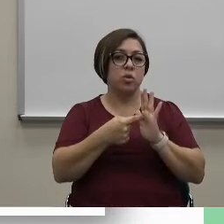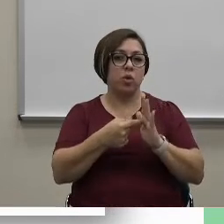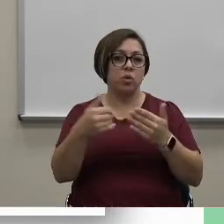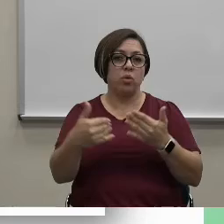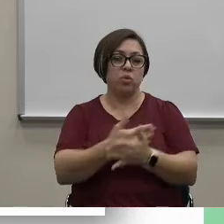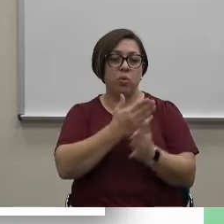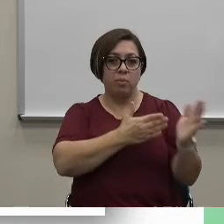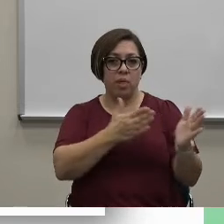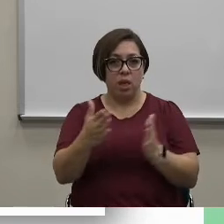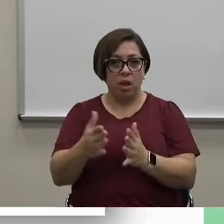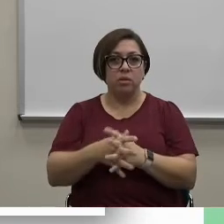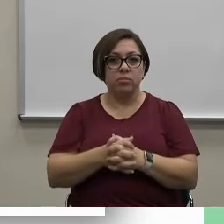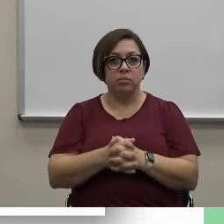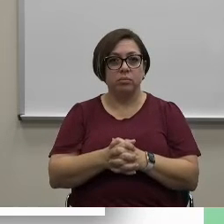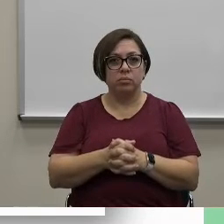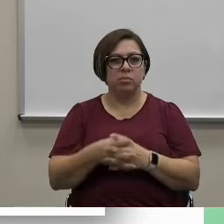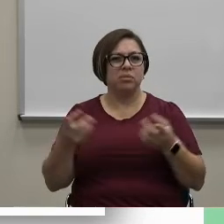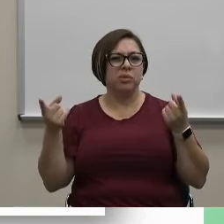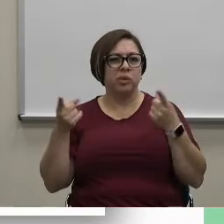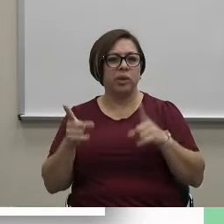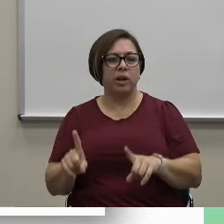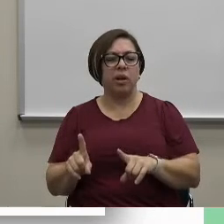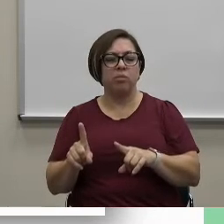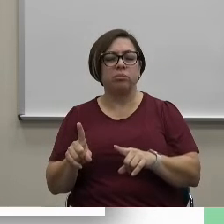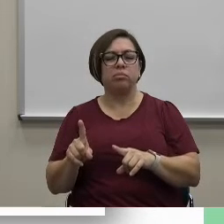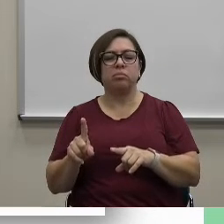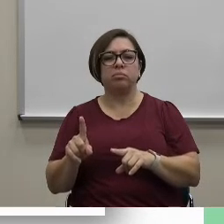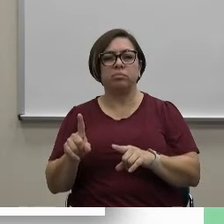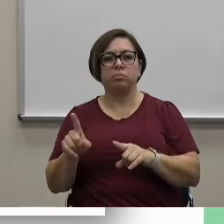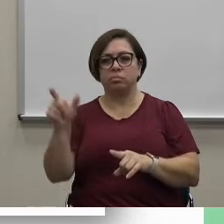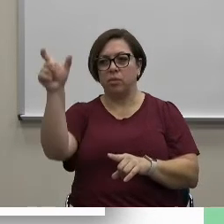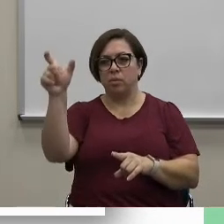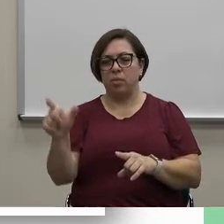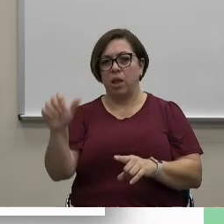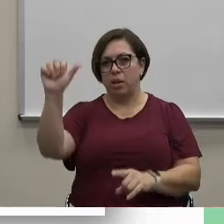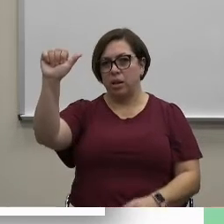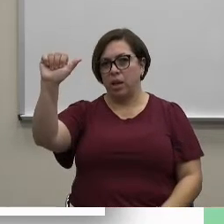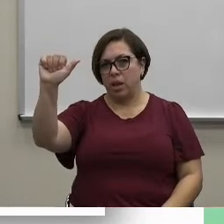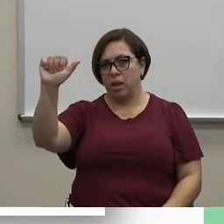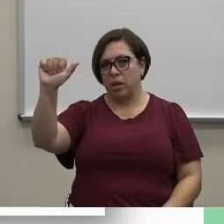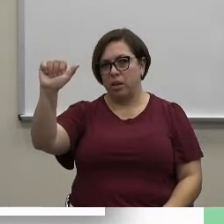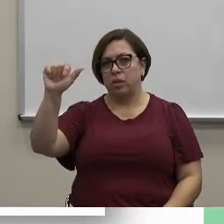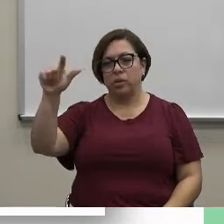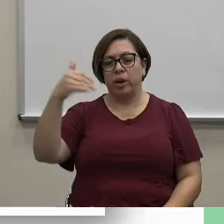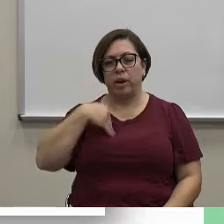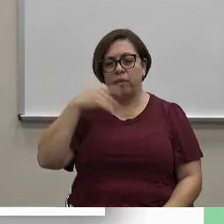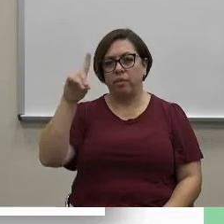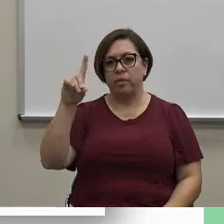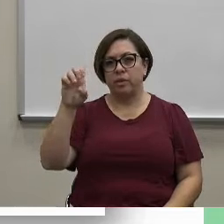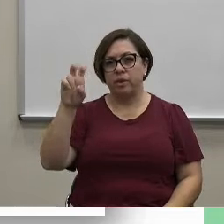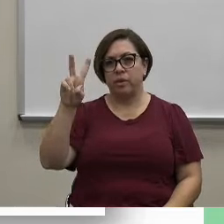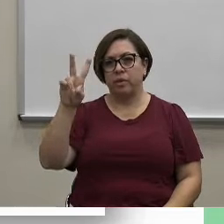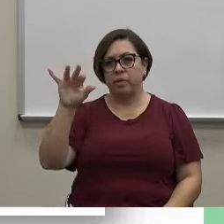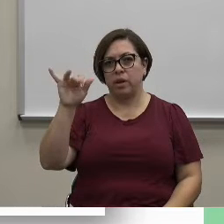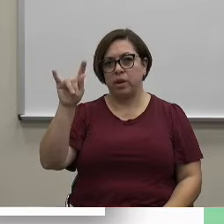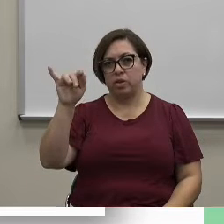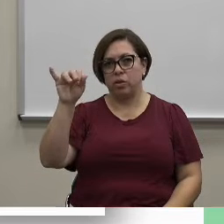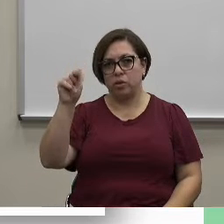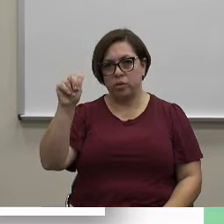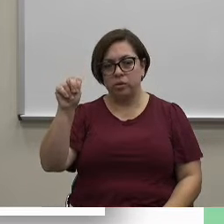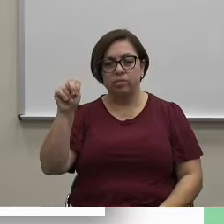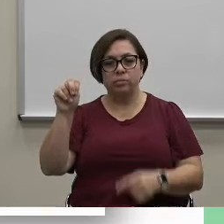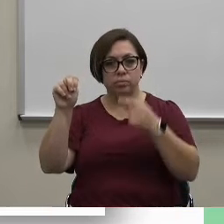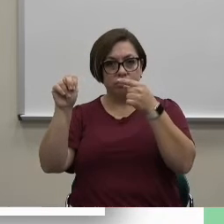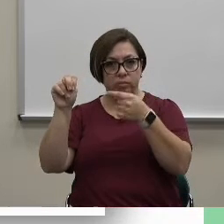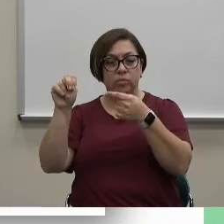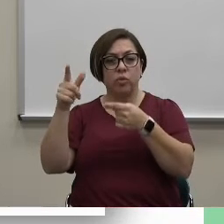So what is the effect of Plan A, as we're calling it, when you get down to the overall deviation? Well, what we see is the deviation